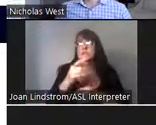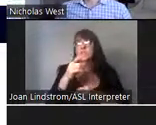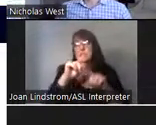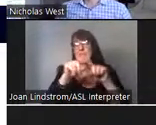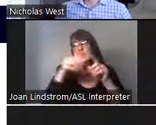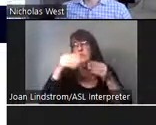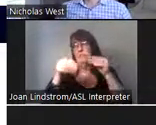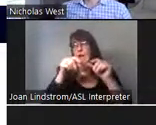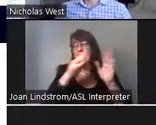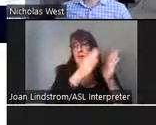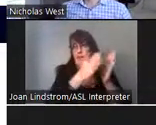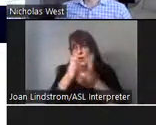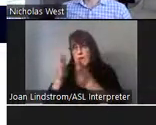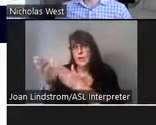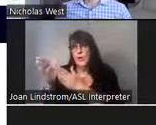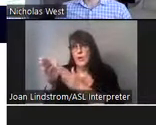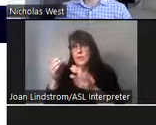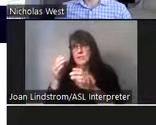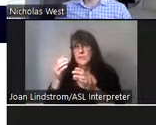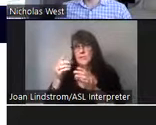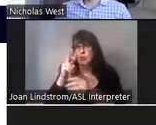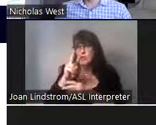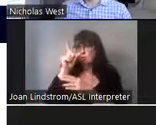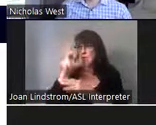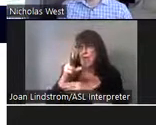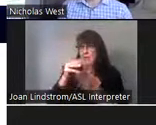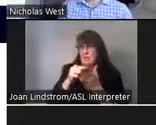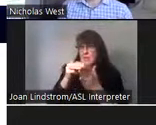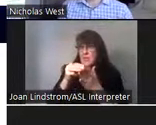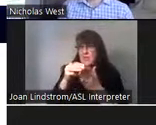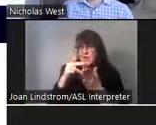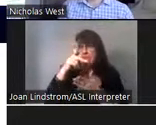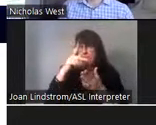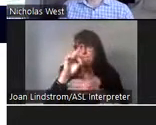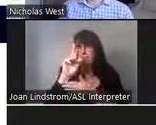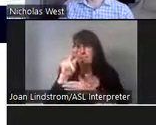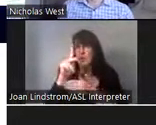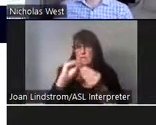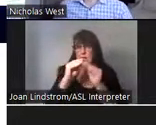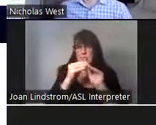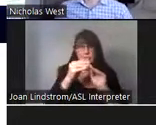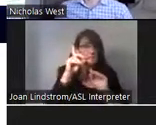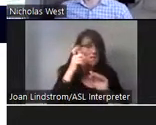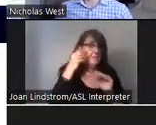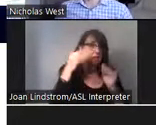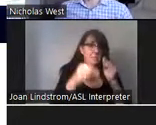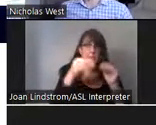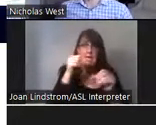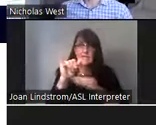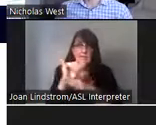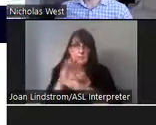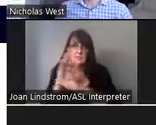buying channels, making up 2.5 million part numbers the government buys in the industrial